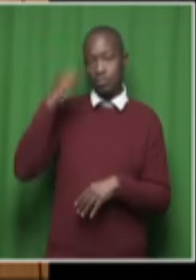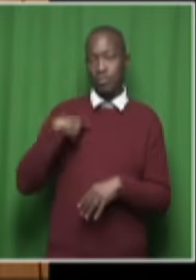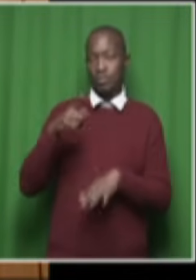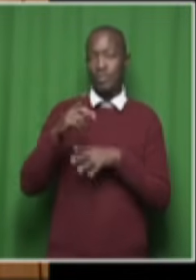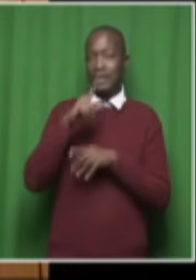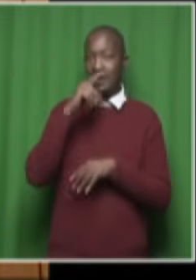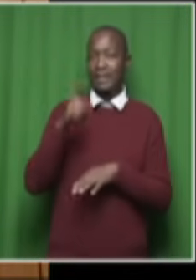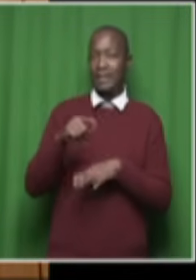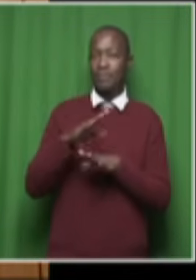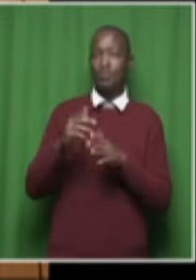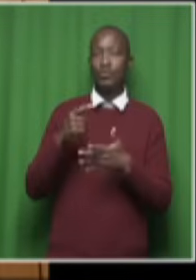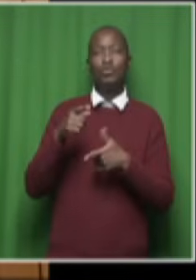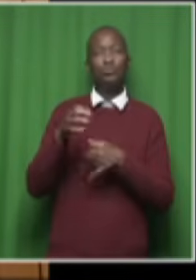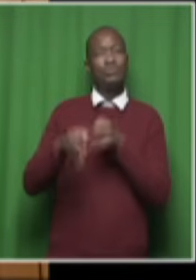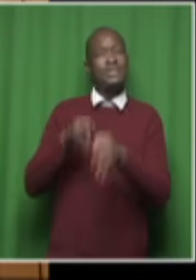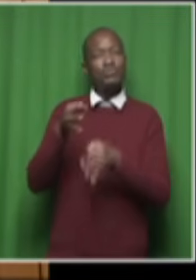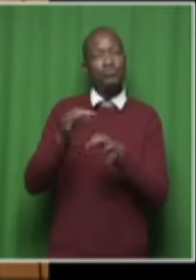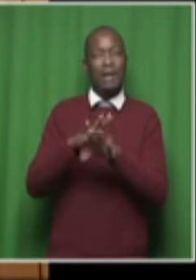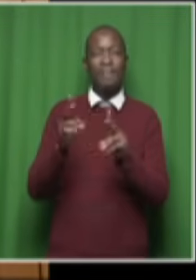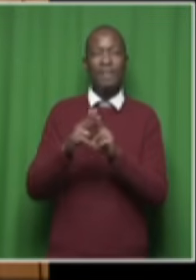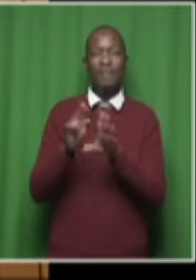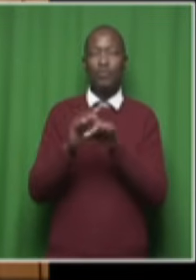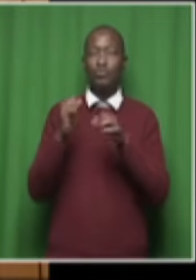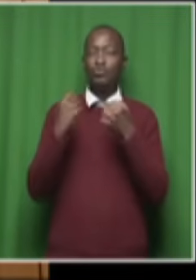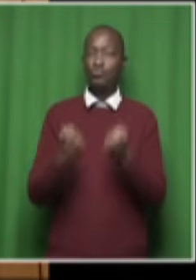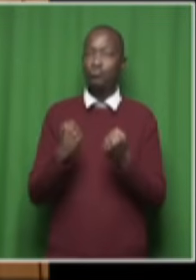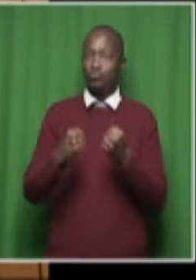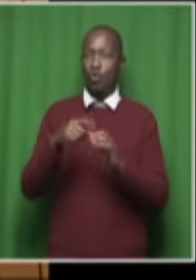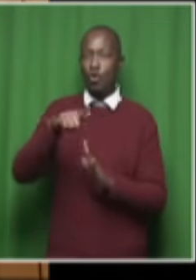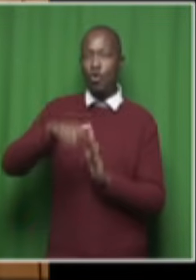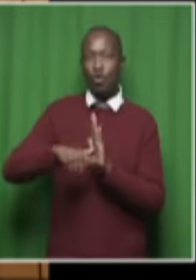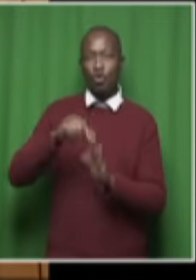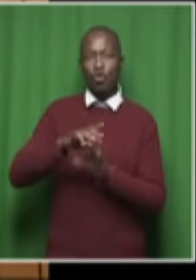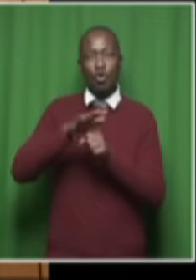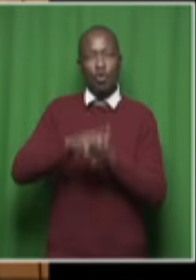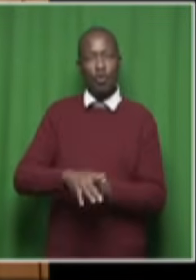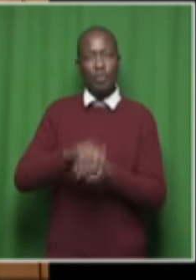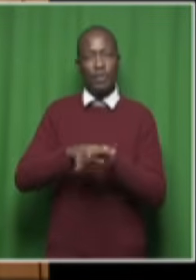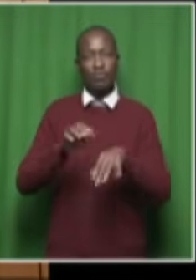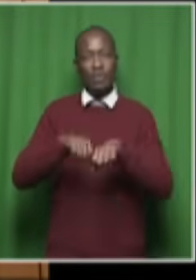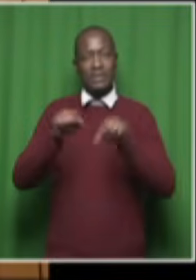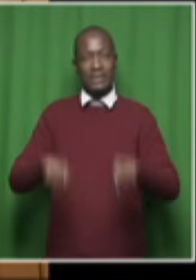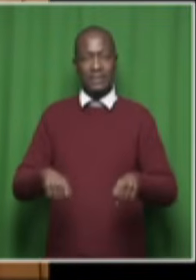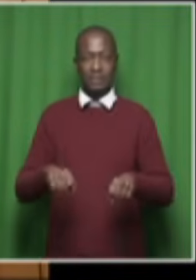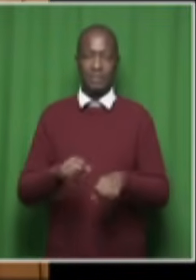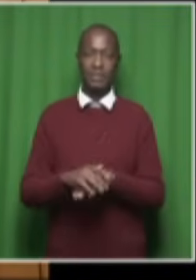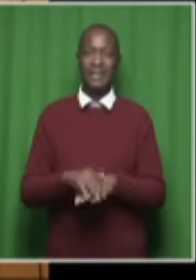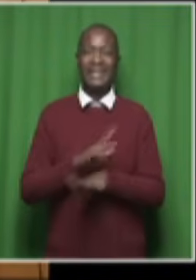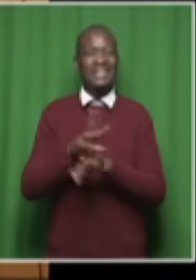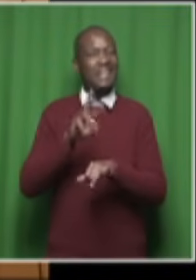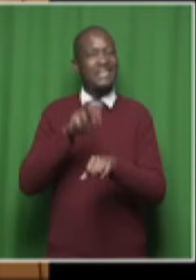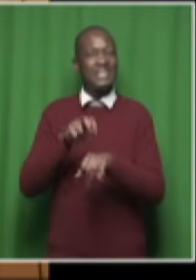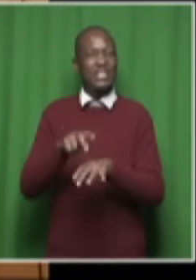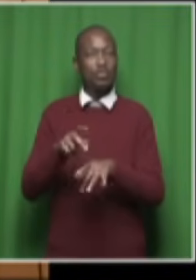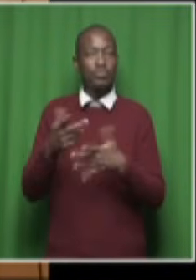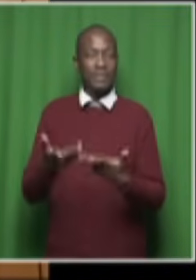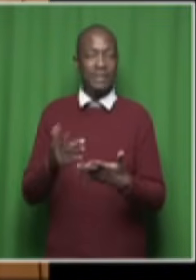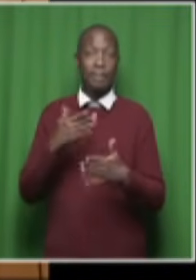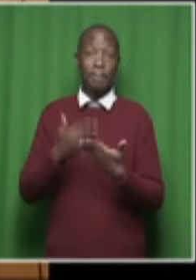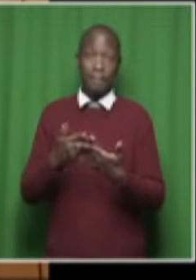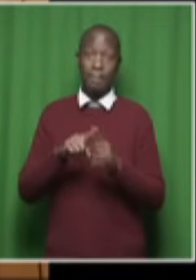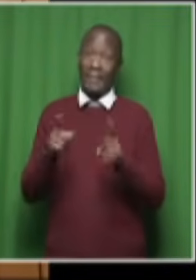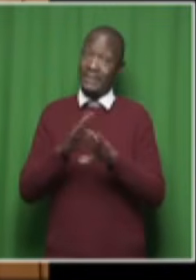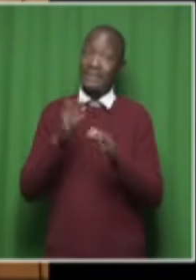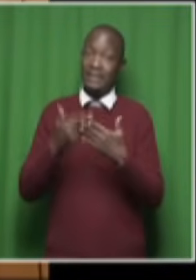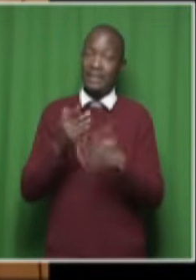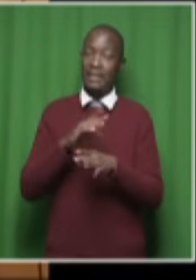South Africa to describe a very strong low pressure system usually. Usually it's strong, it doesn't need to be, but it can be very